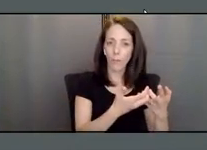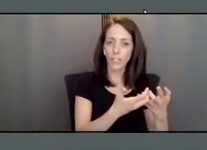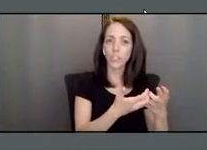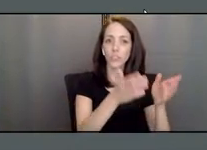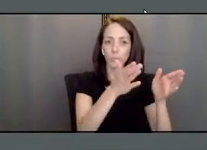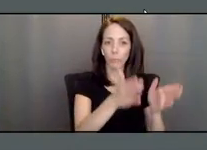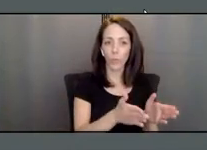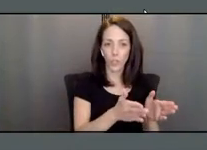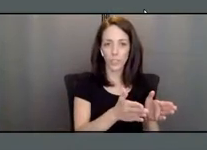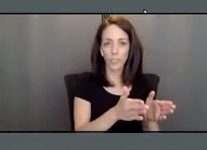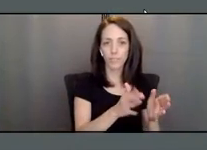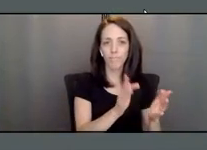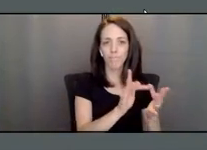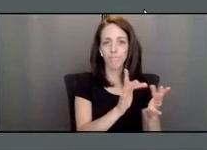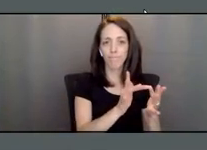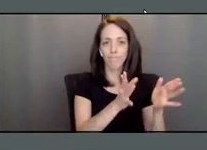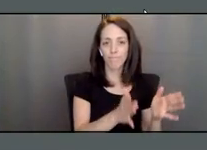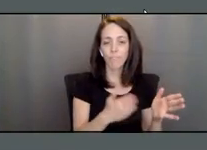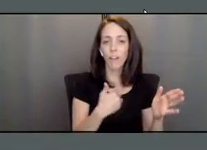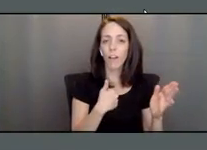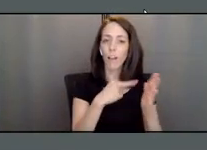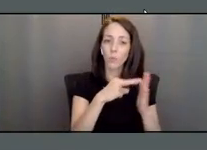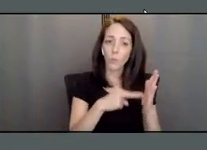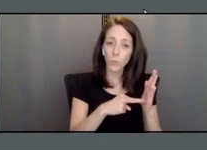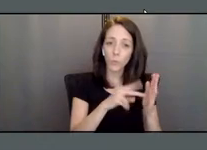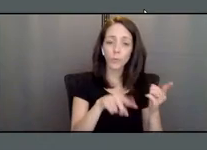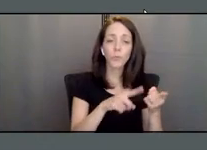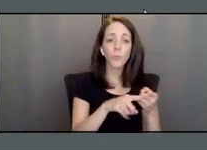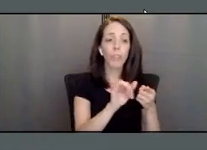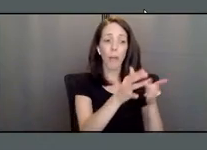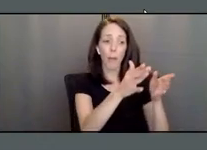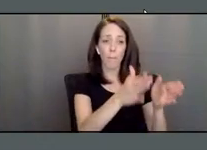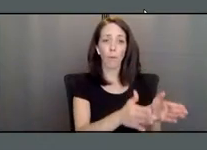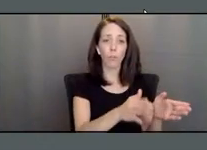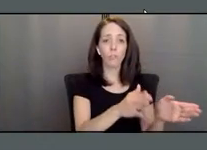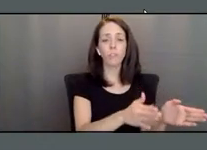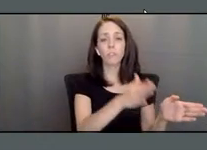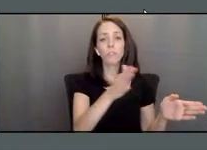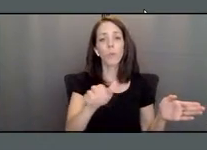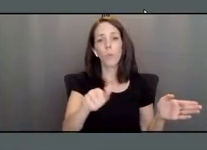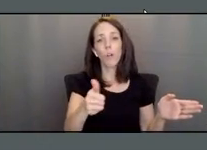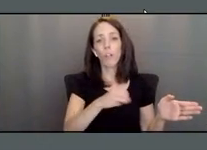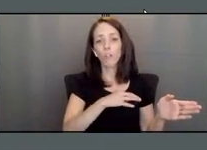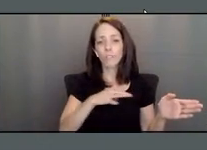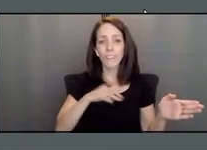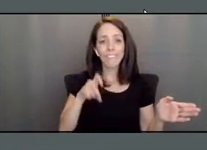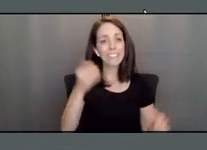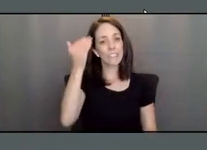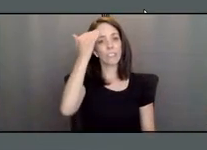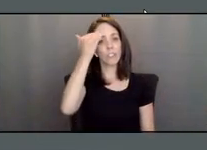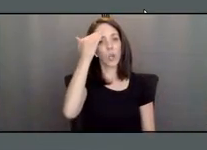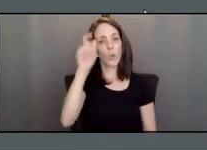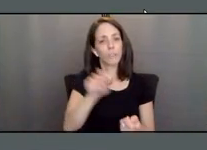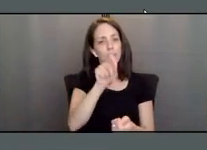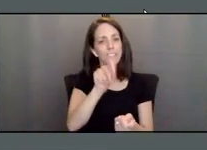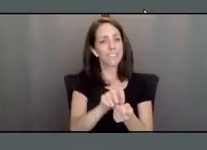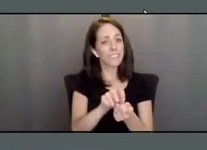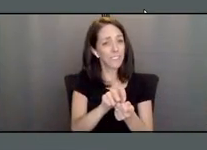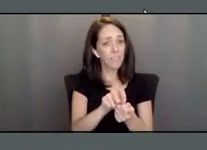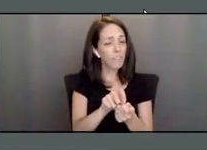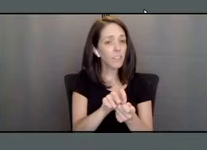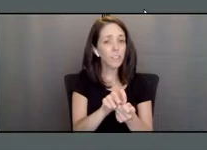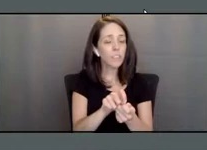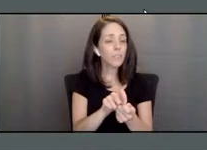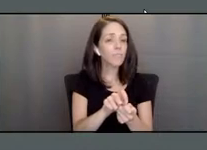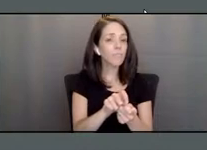We have guidelines with when that individual or faculty would ever need to know the particular elements of